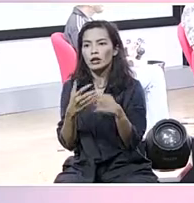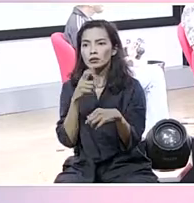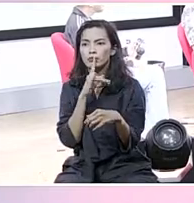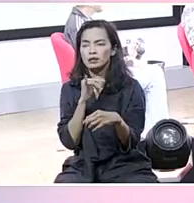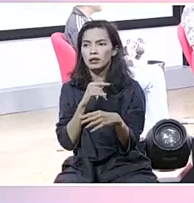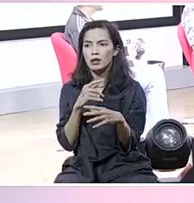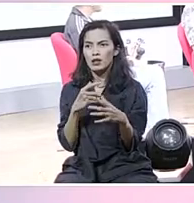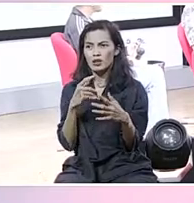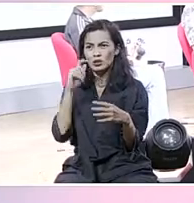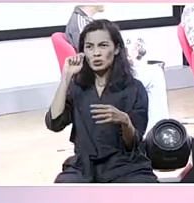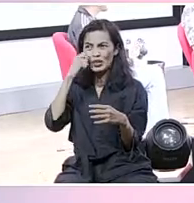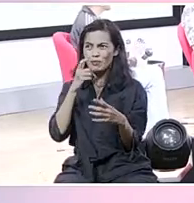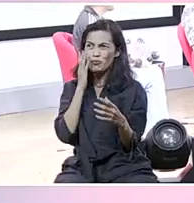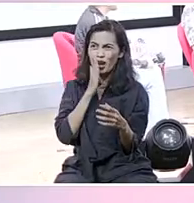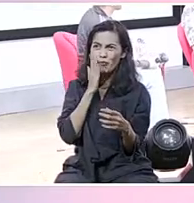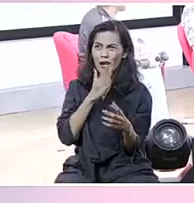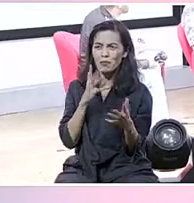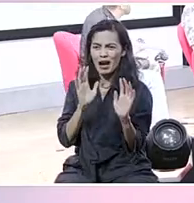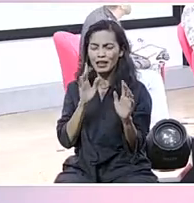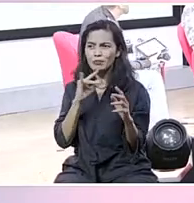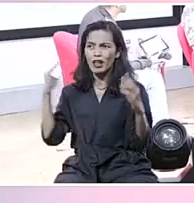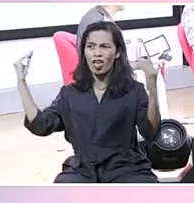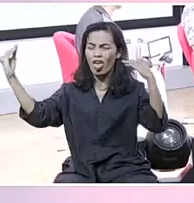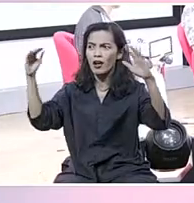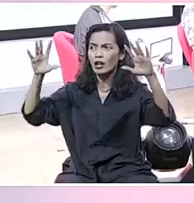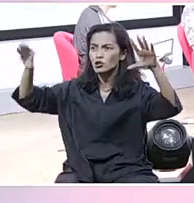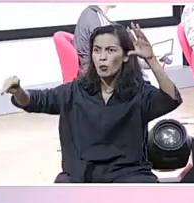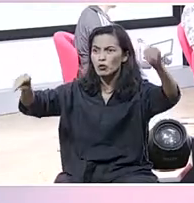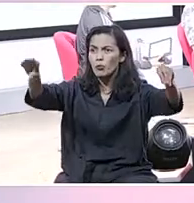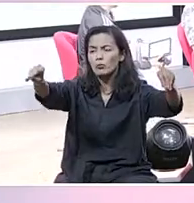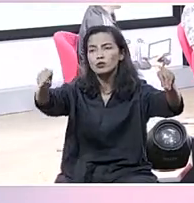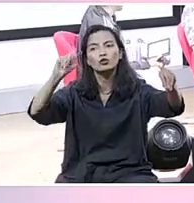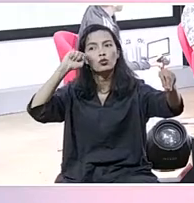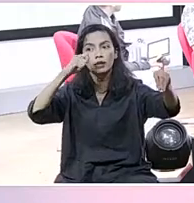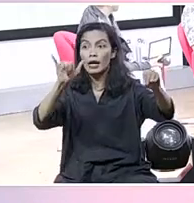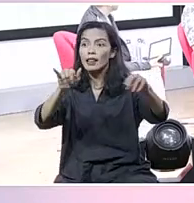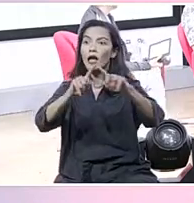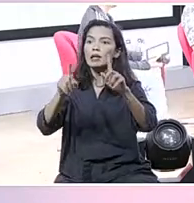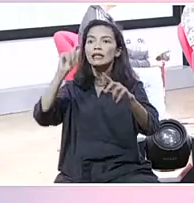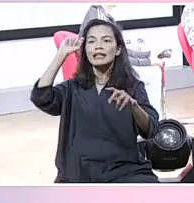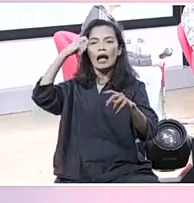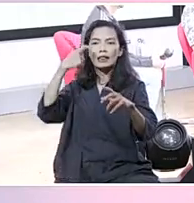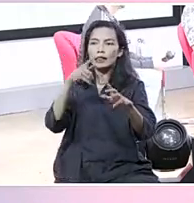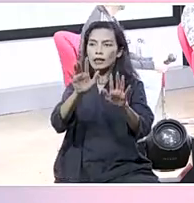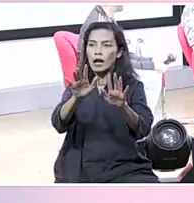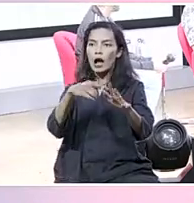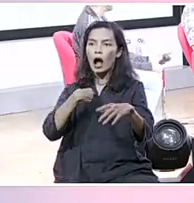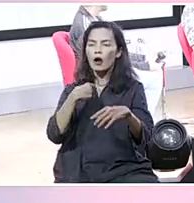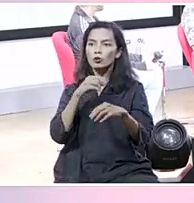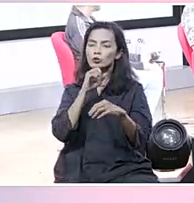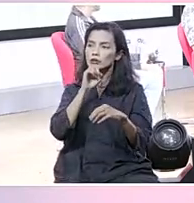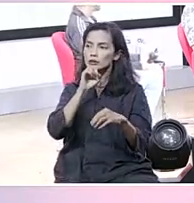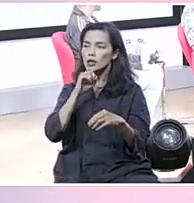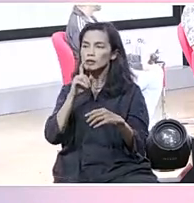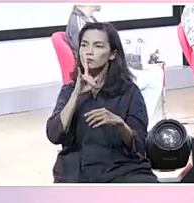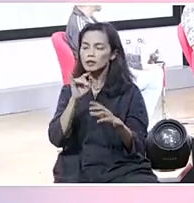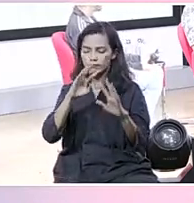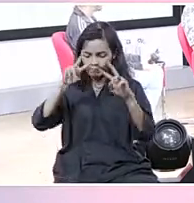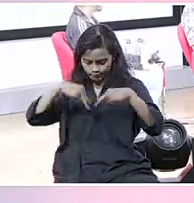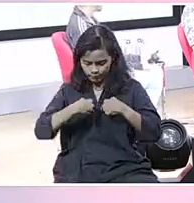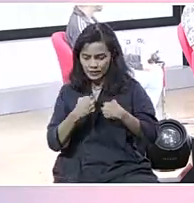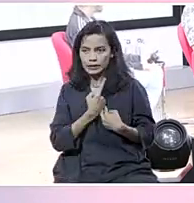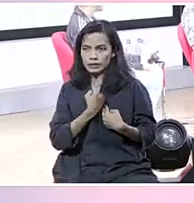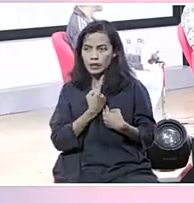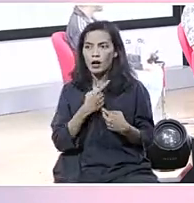is difficult for young people right now. But you have to remember, I tell people, I still do, I'll talk to myself like, Crystal, don't